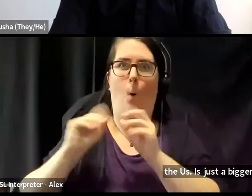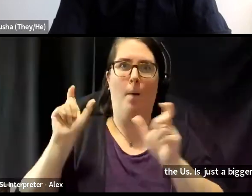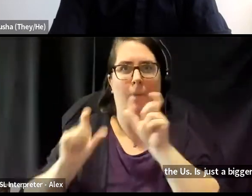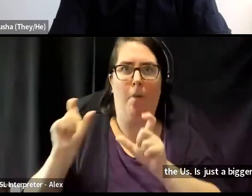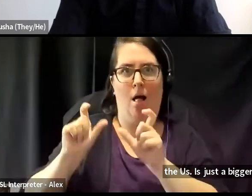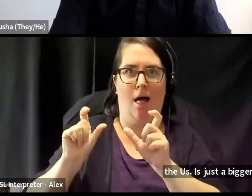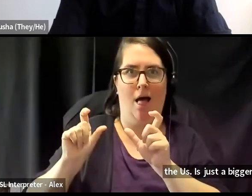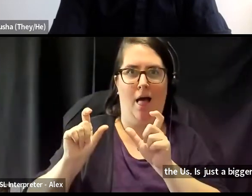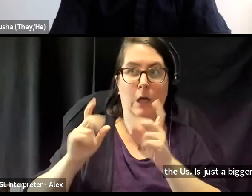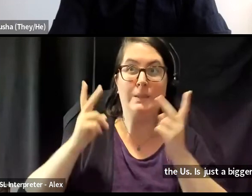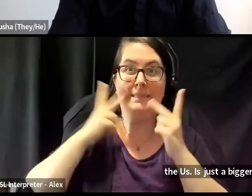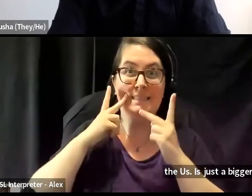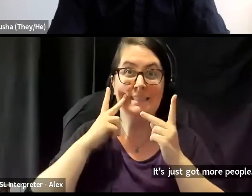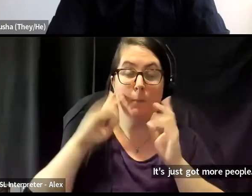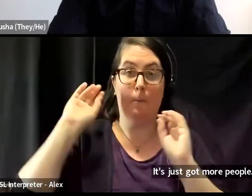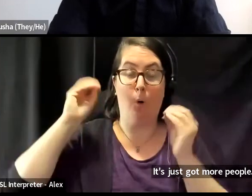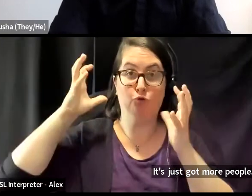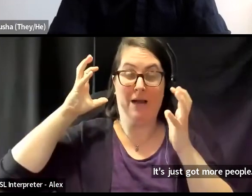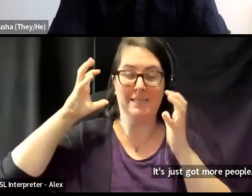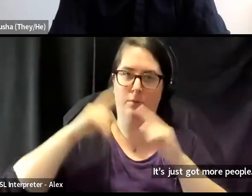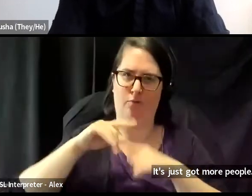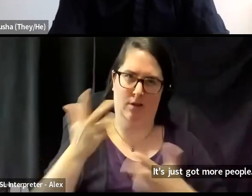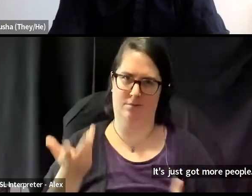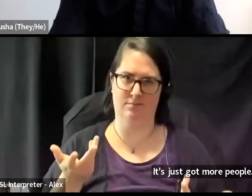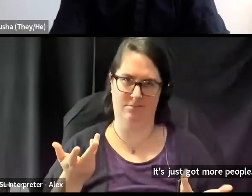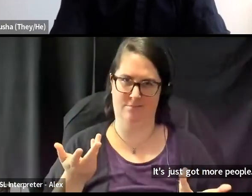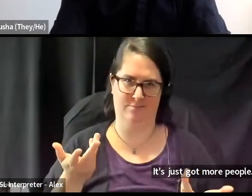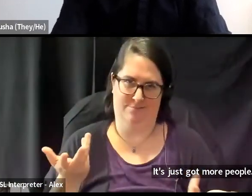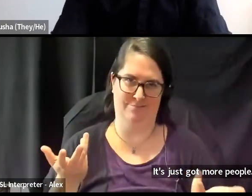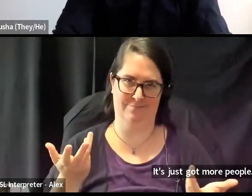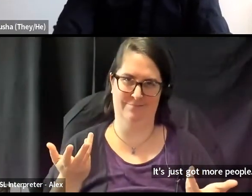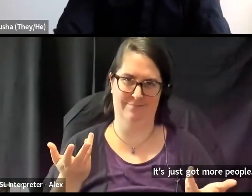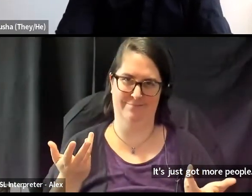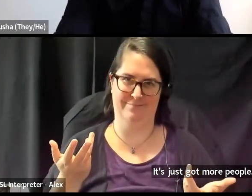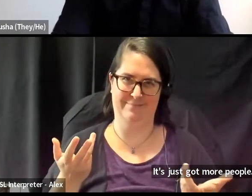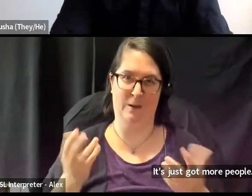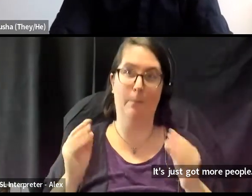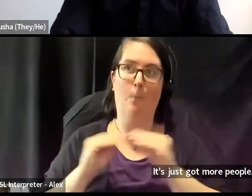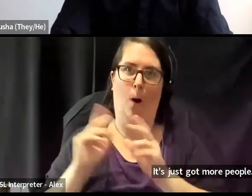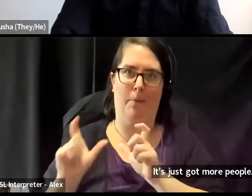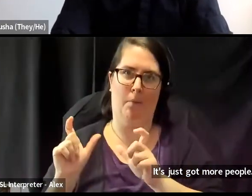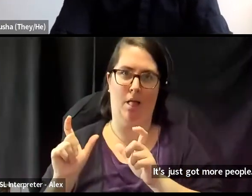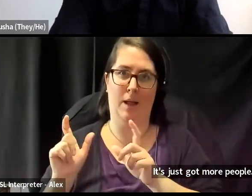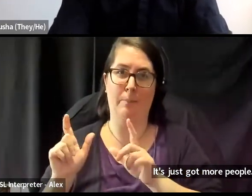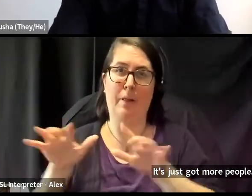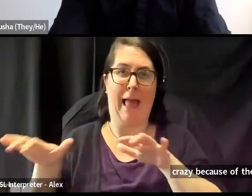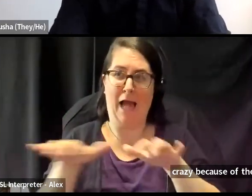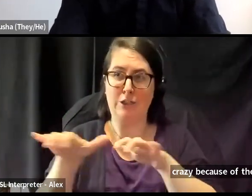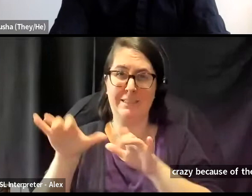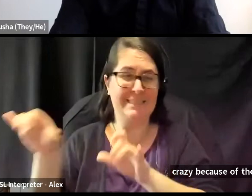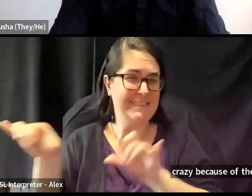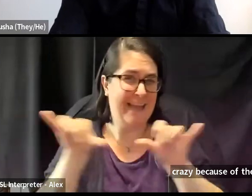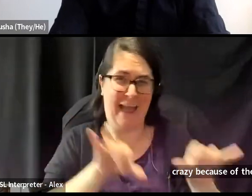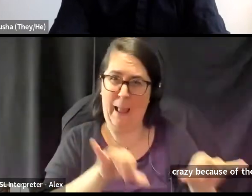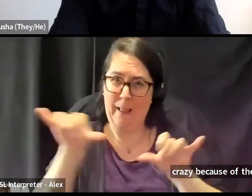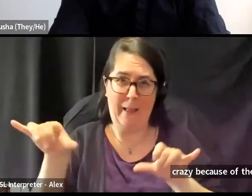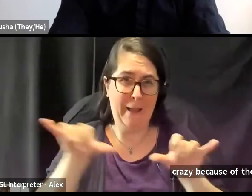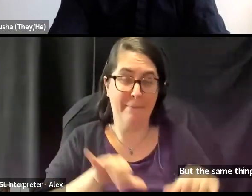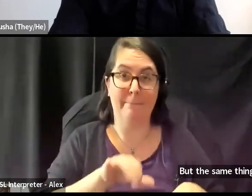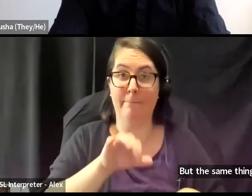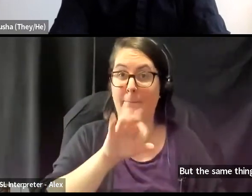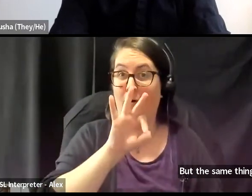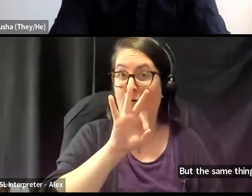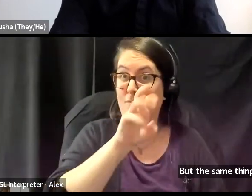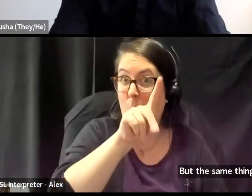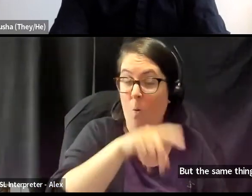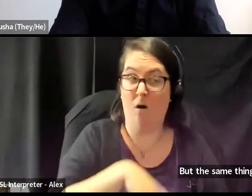it seems more crazy because of there's more people there. But the same thing is going on here. And the same, you know, Rob Ford and all of